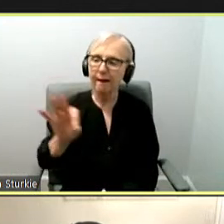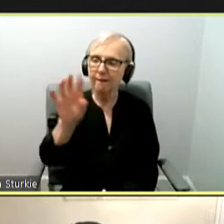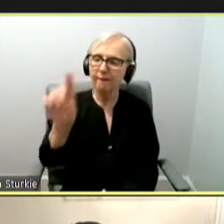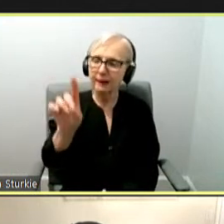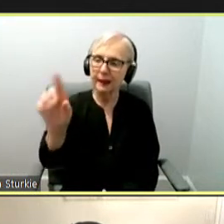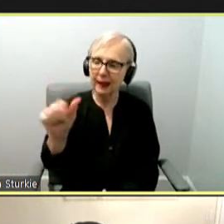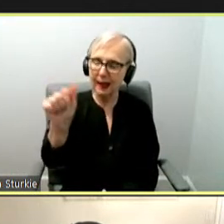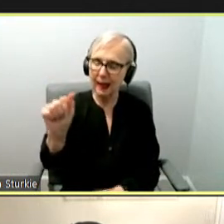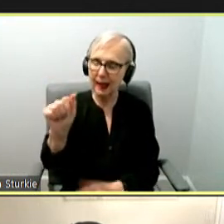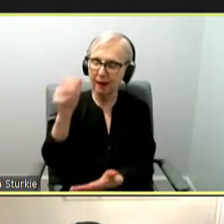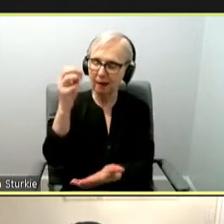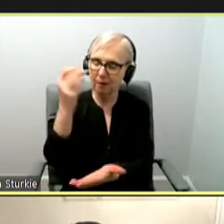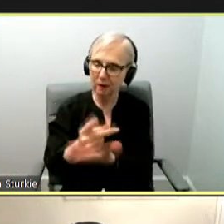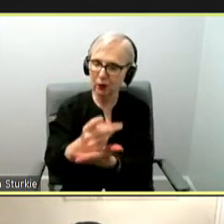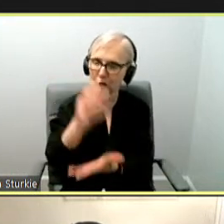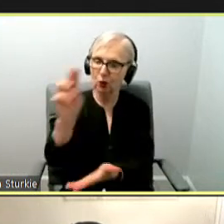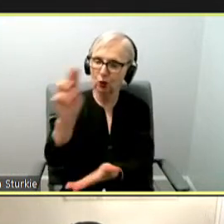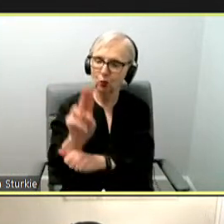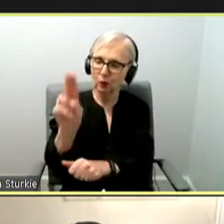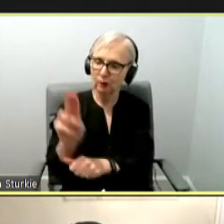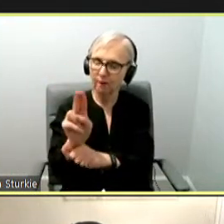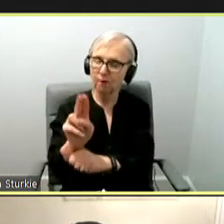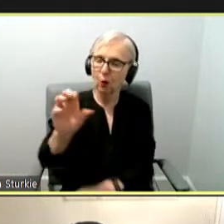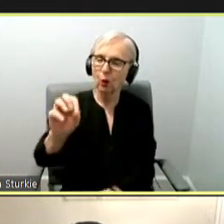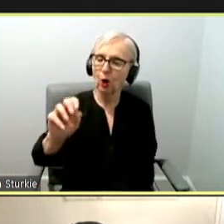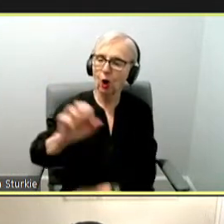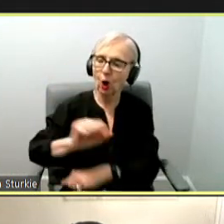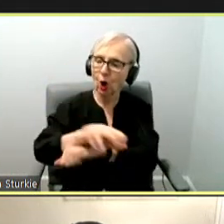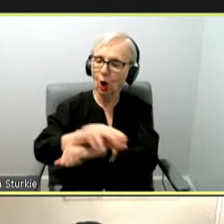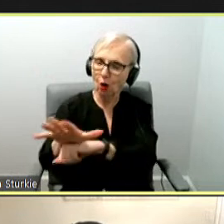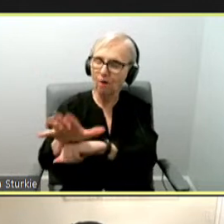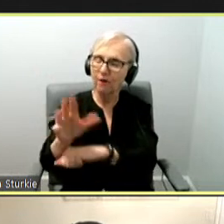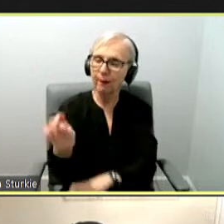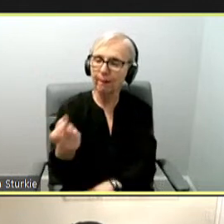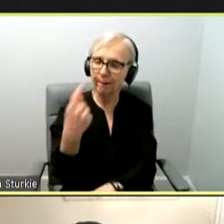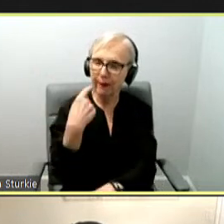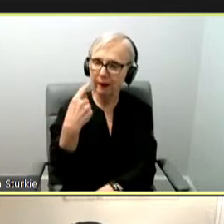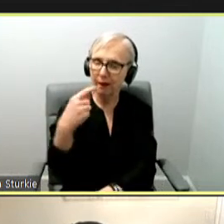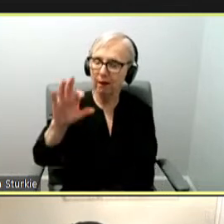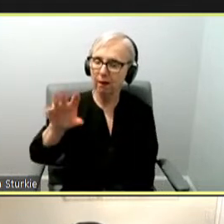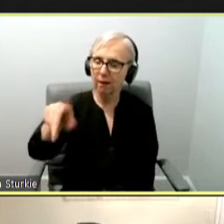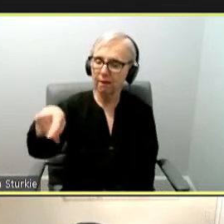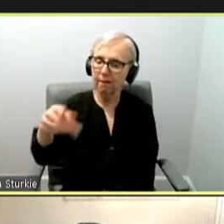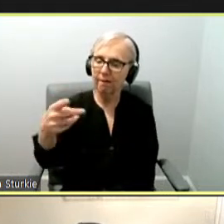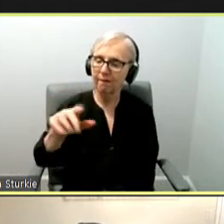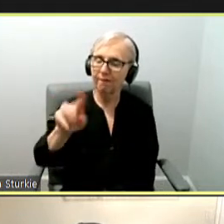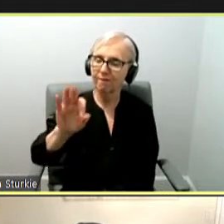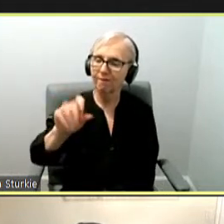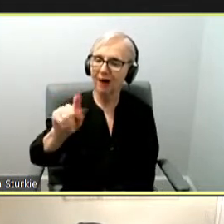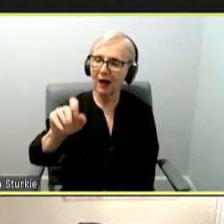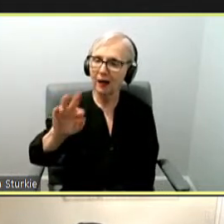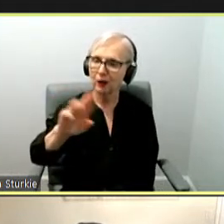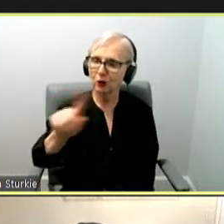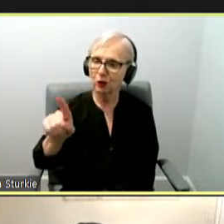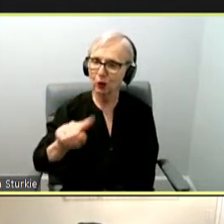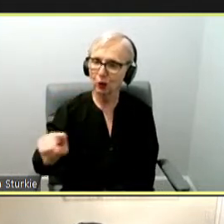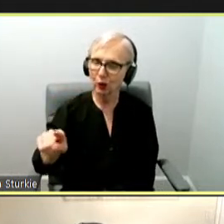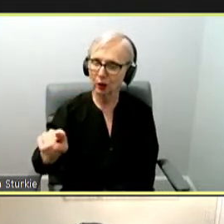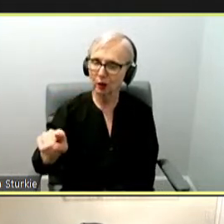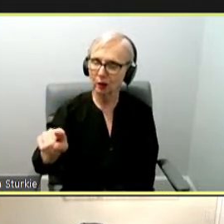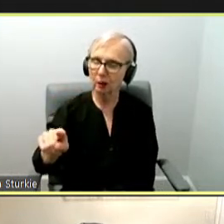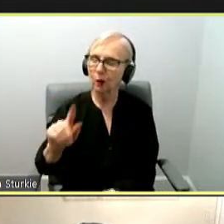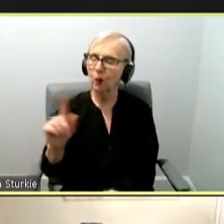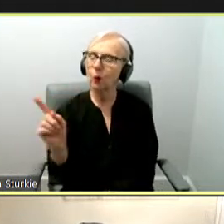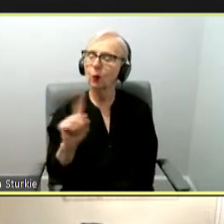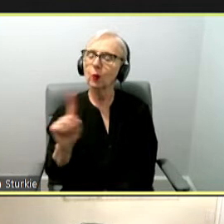emergency use authorization for Pfizer's COVID pill. When can Coloradans expect to see that product, say in